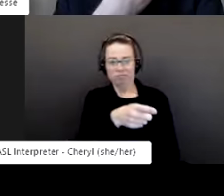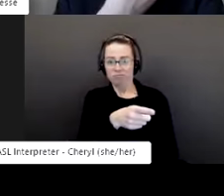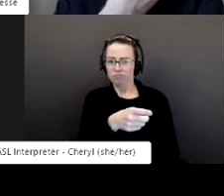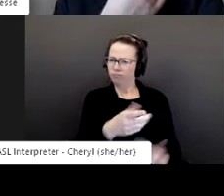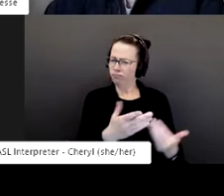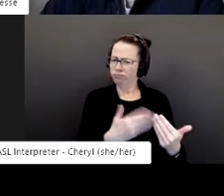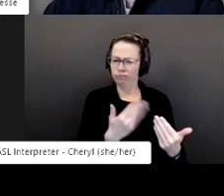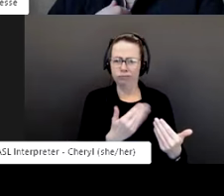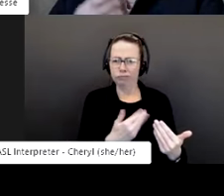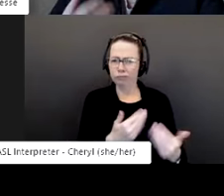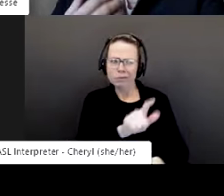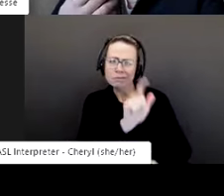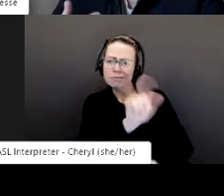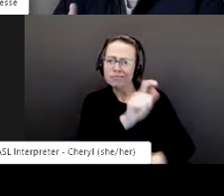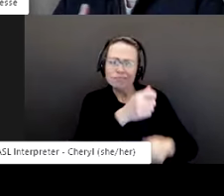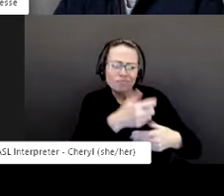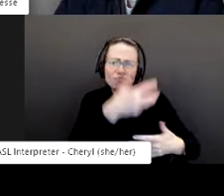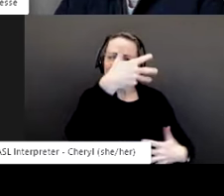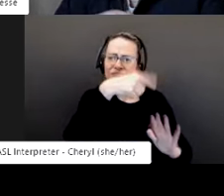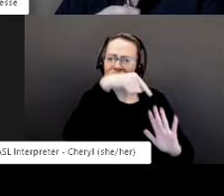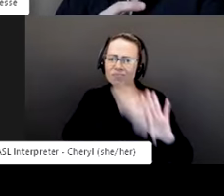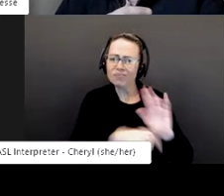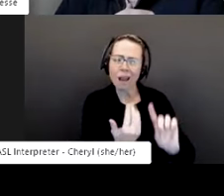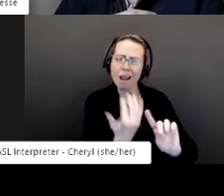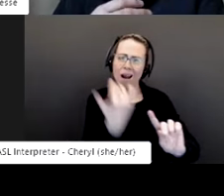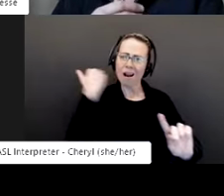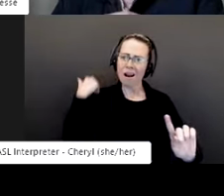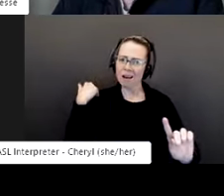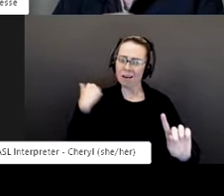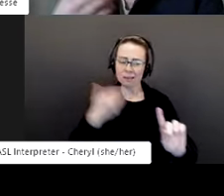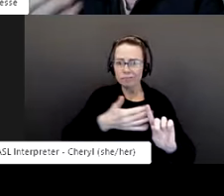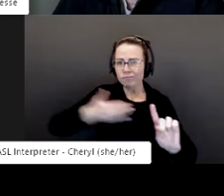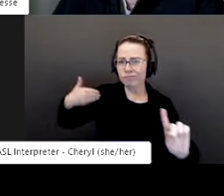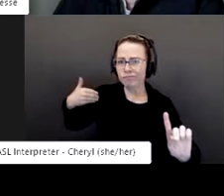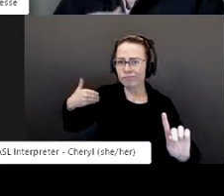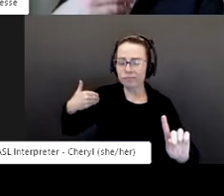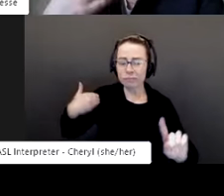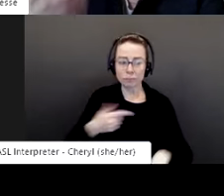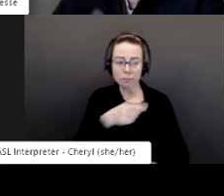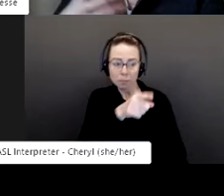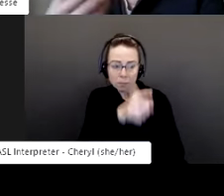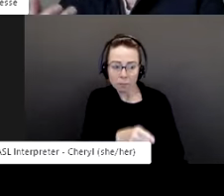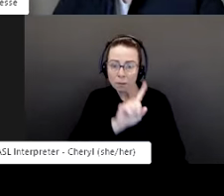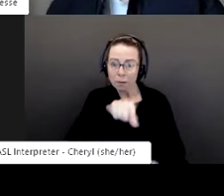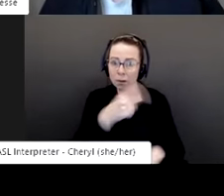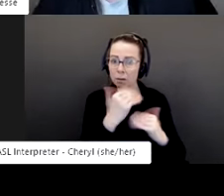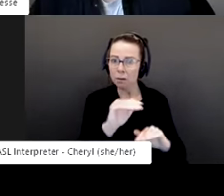transactions. So viewing transactions is not just like for the last 30 days, the last 6 months.